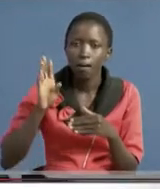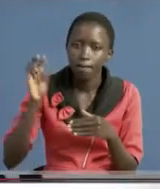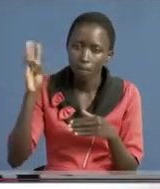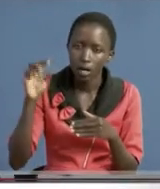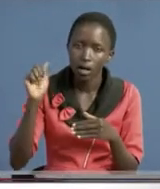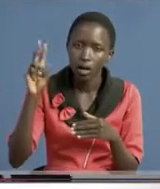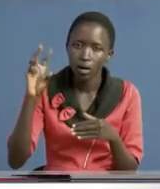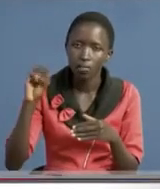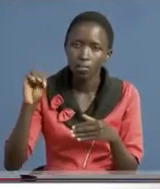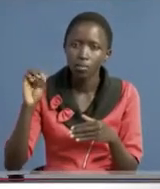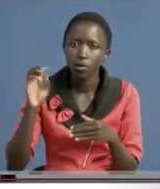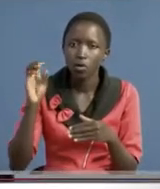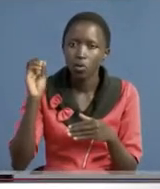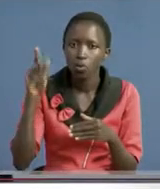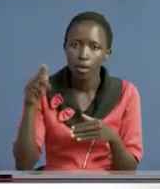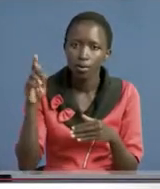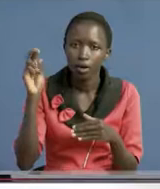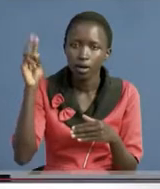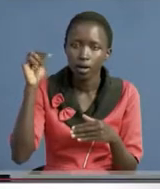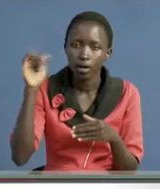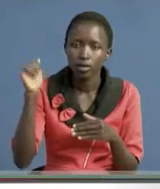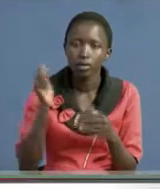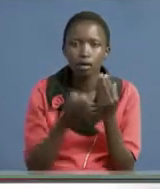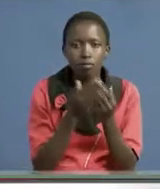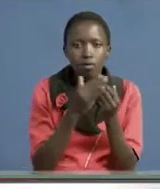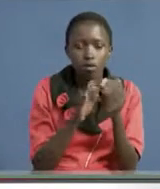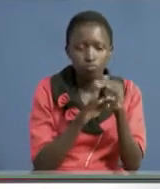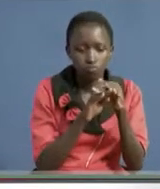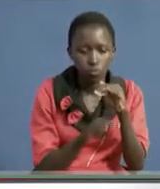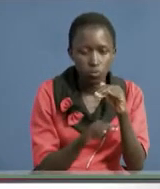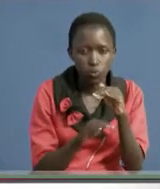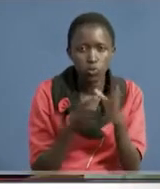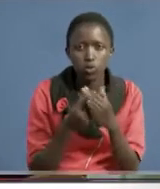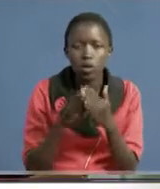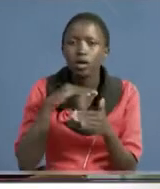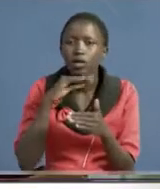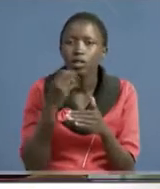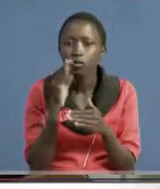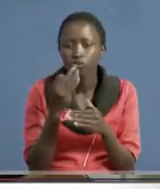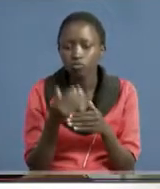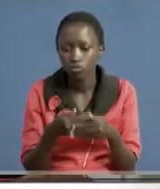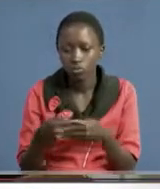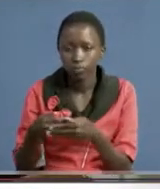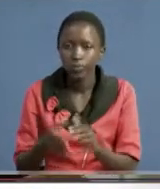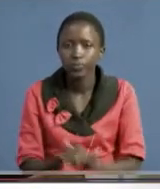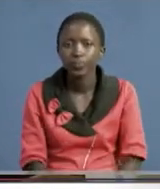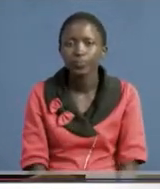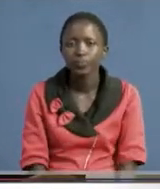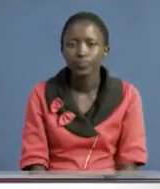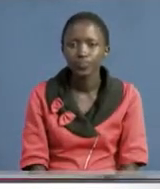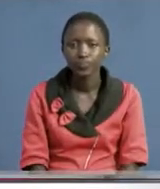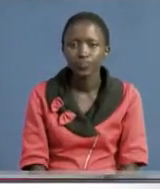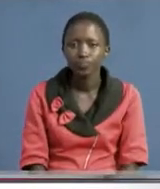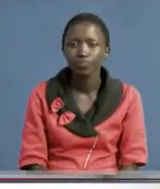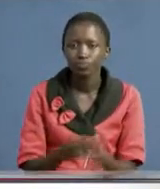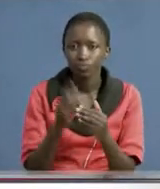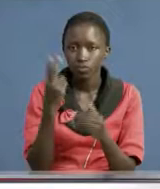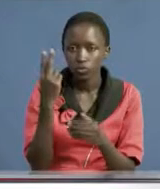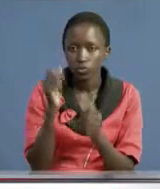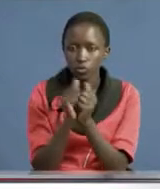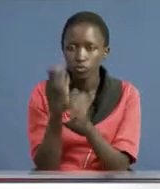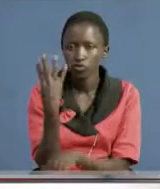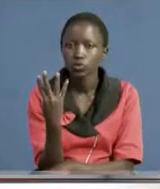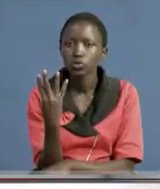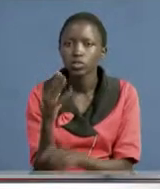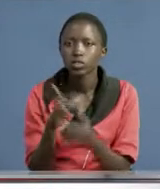popularly referred to as Oparanya Care, which has immensely reduced infant mortality rates in Kakamega County. In 2014,